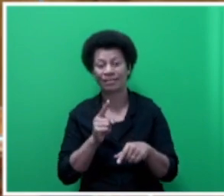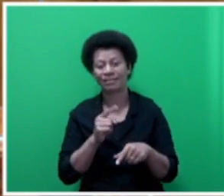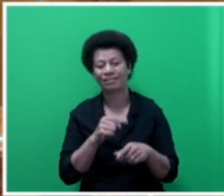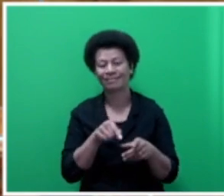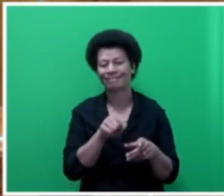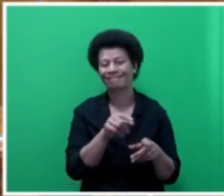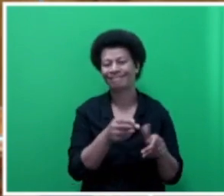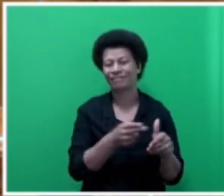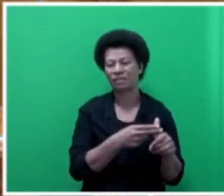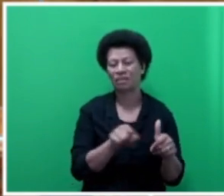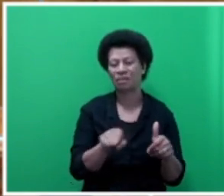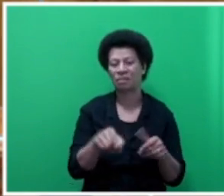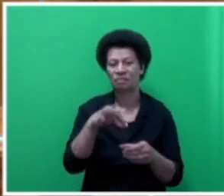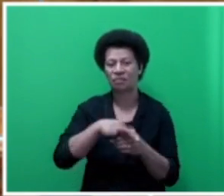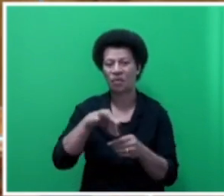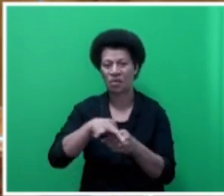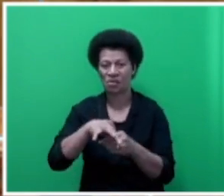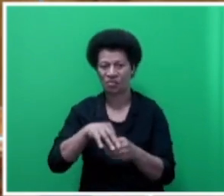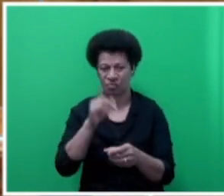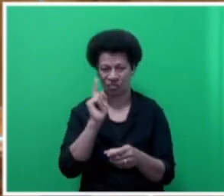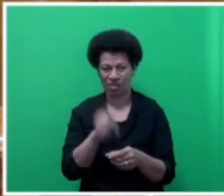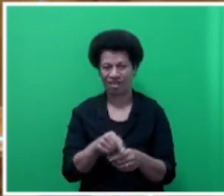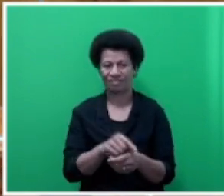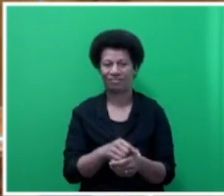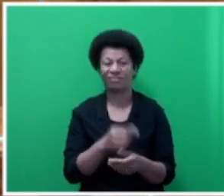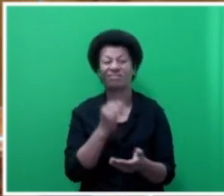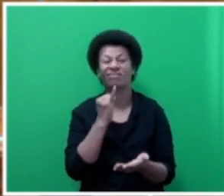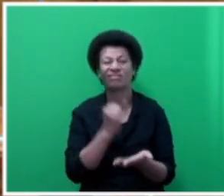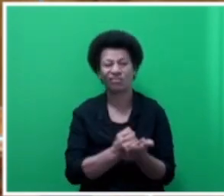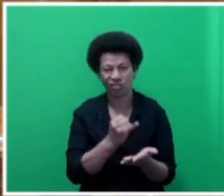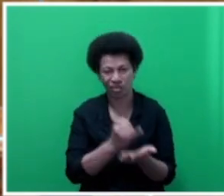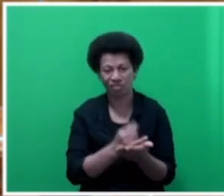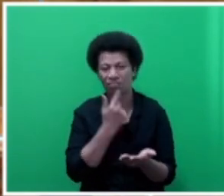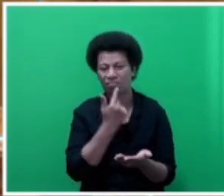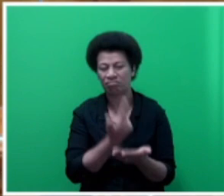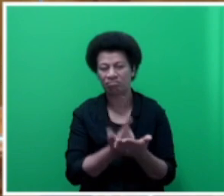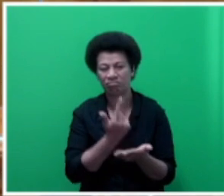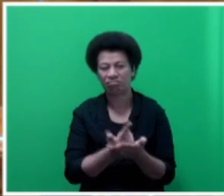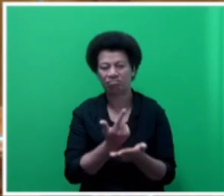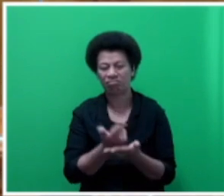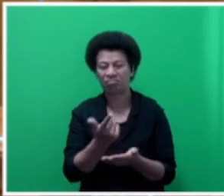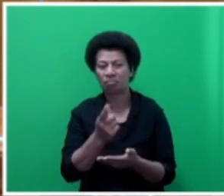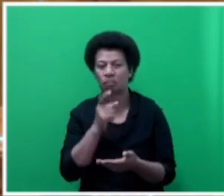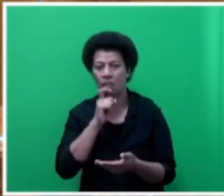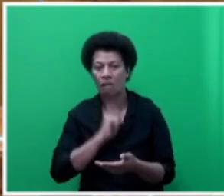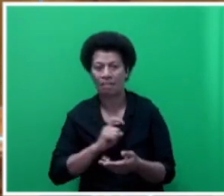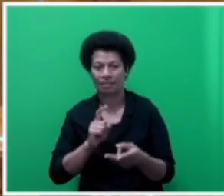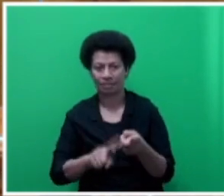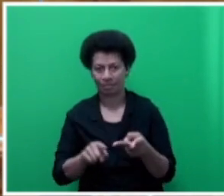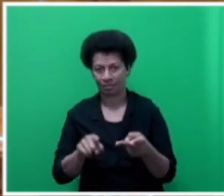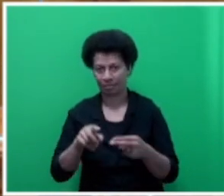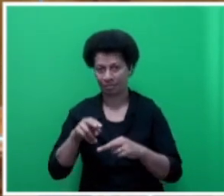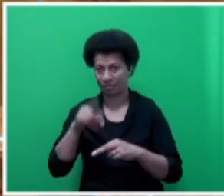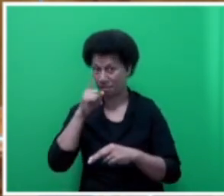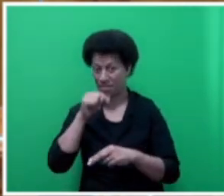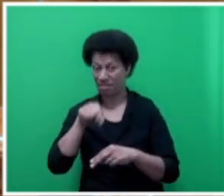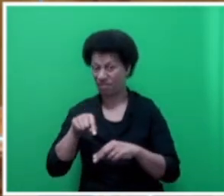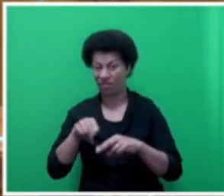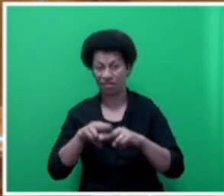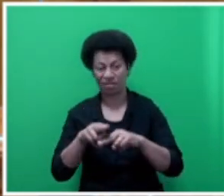votes. Keep false promises and hoodwink the people of this